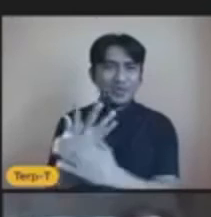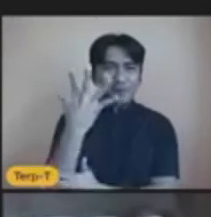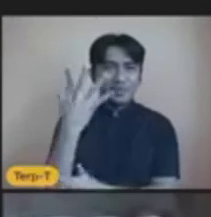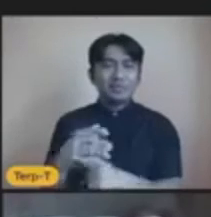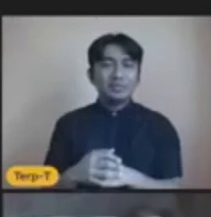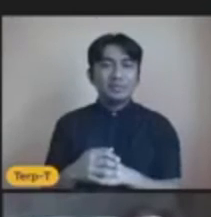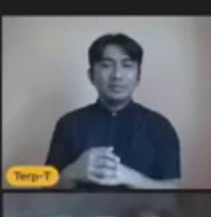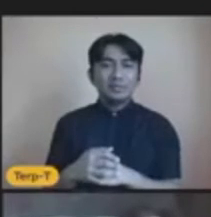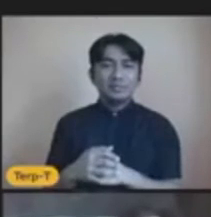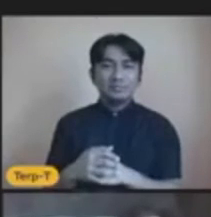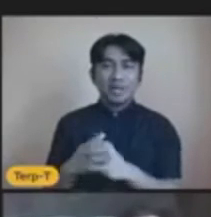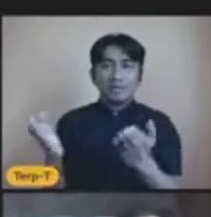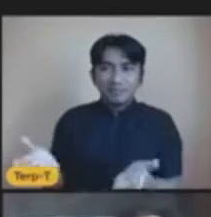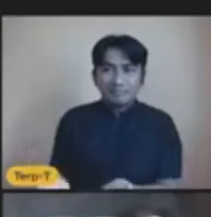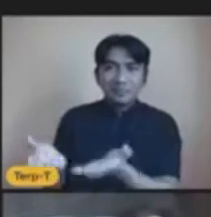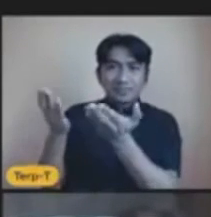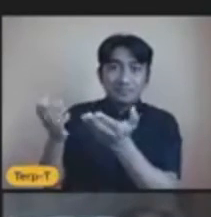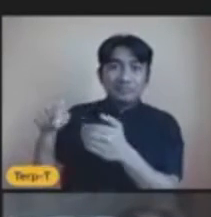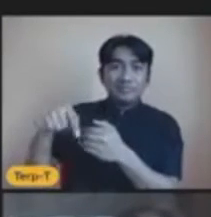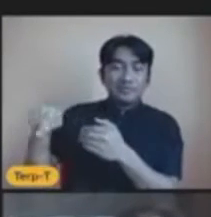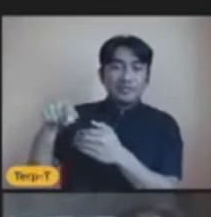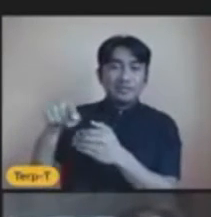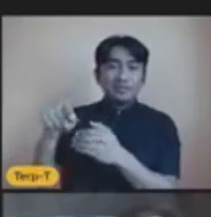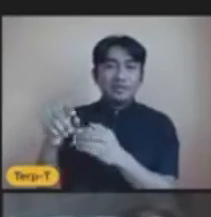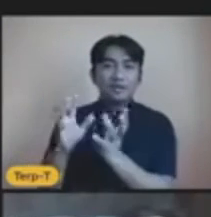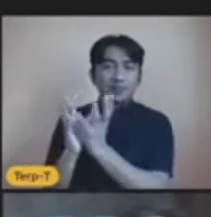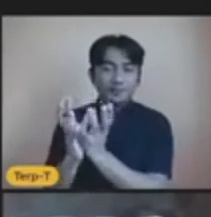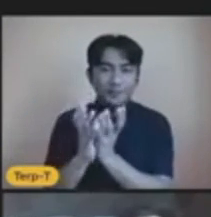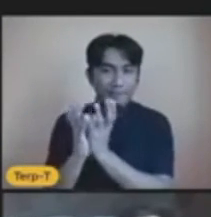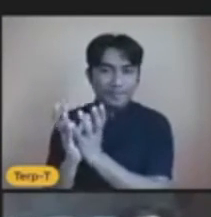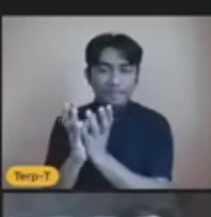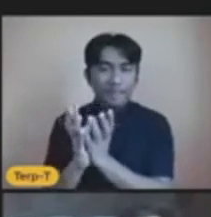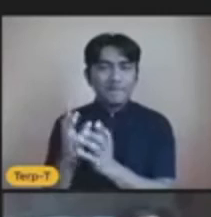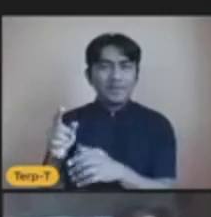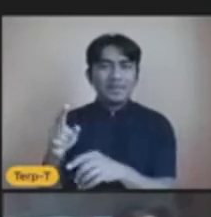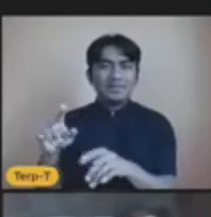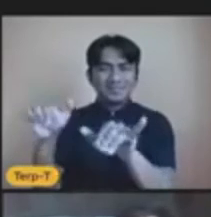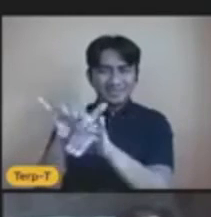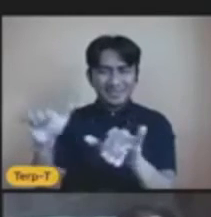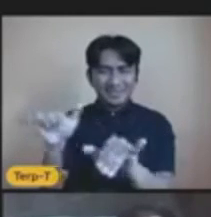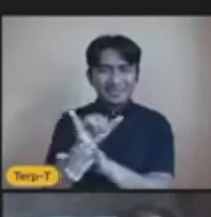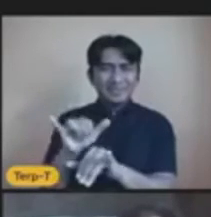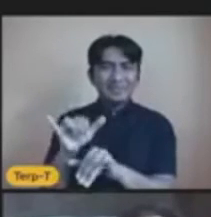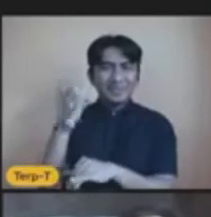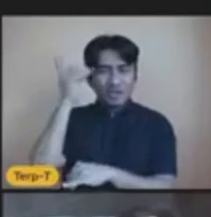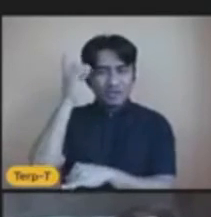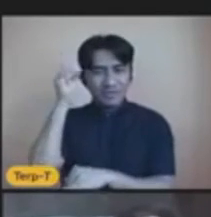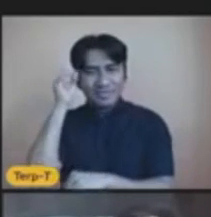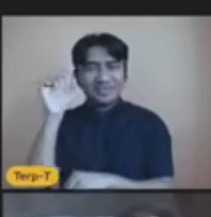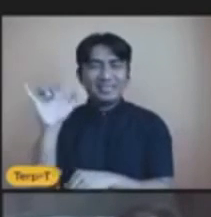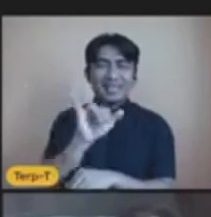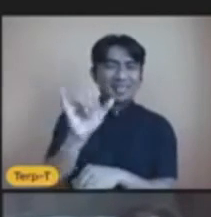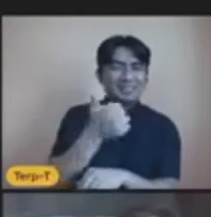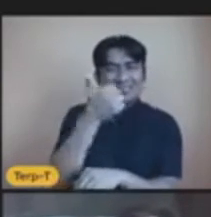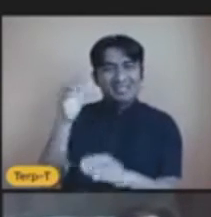community champions, not just for my children, but for other children with disability like them, and other